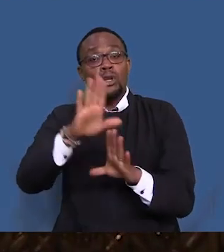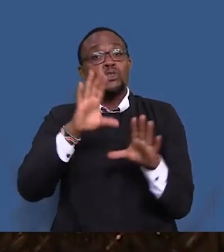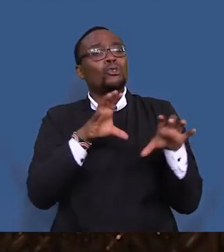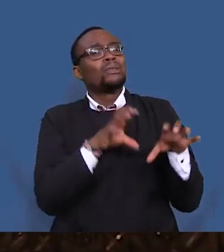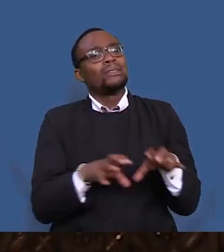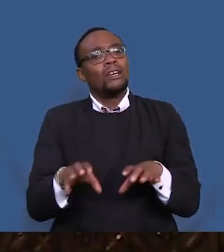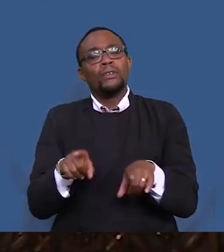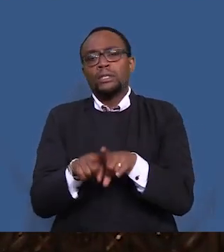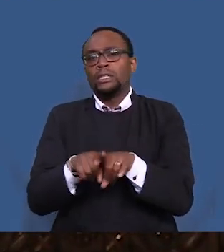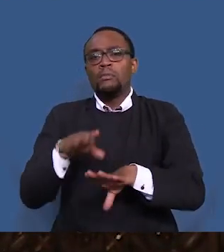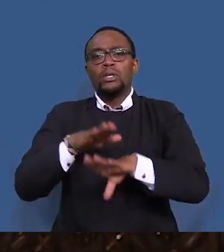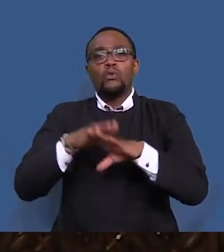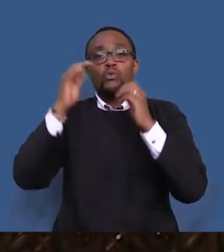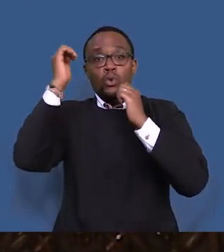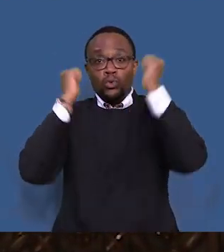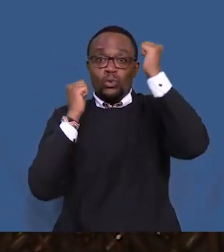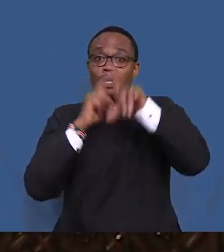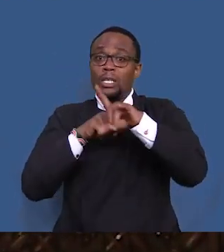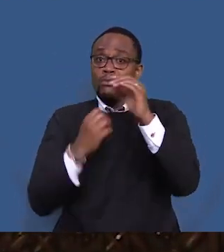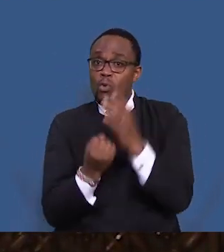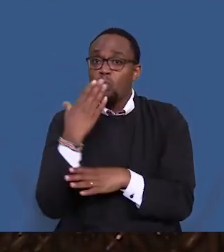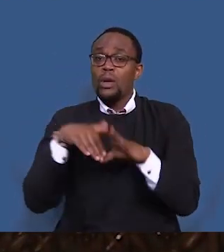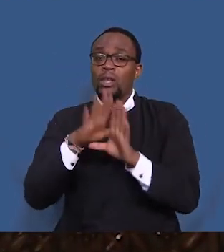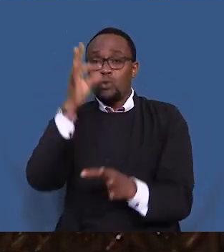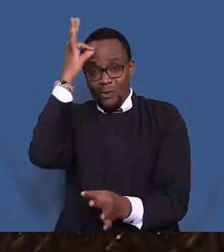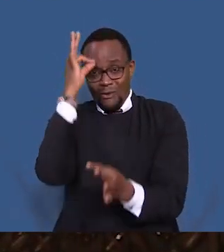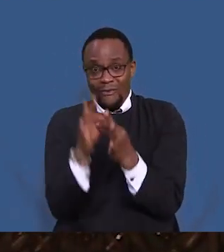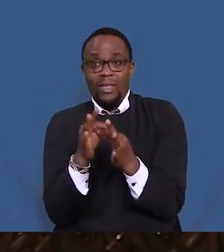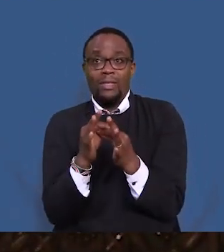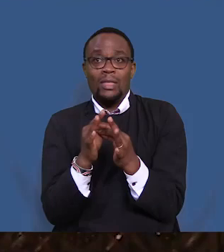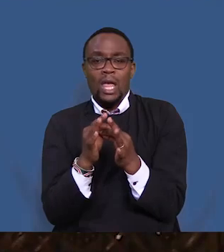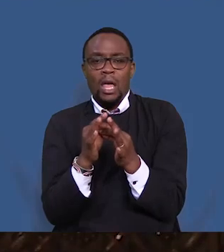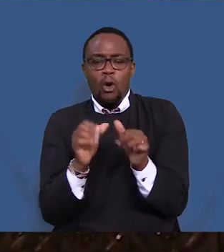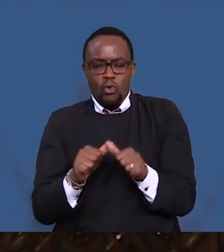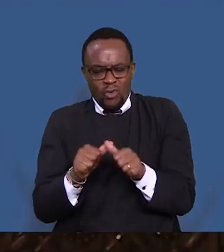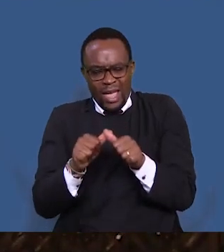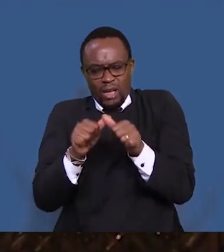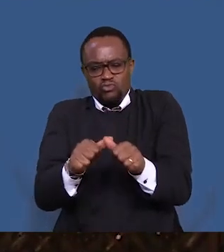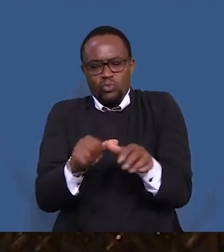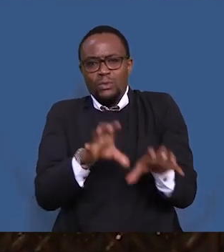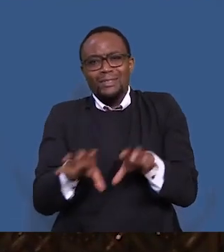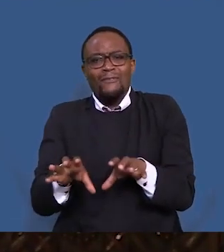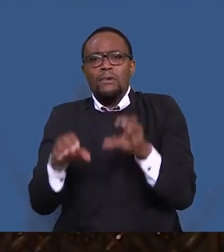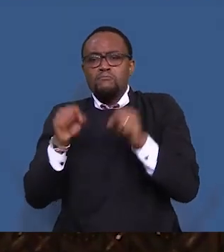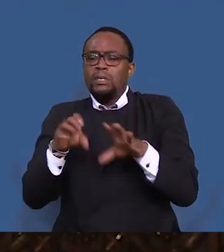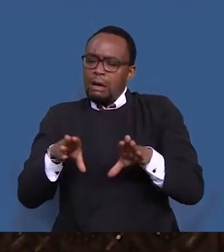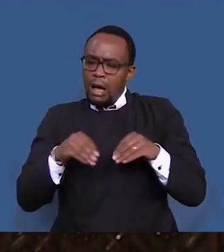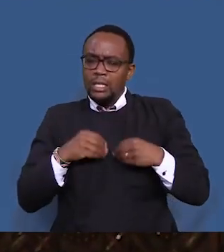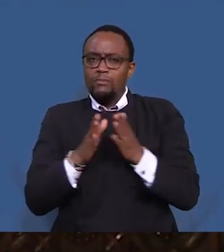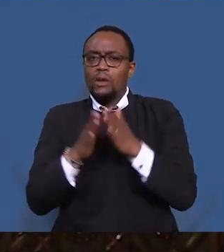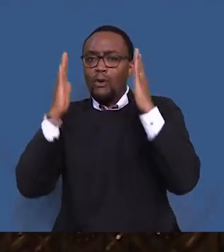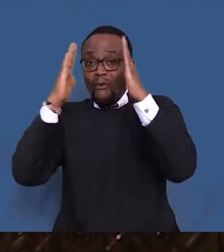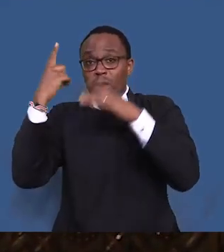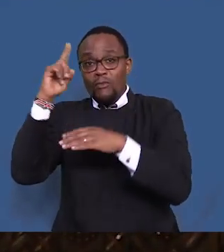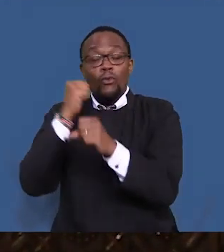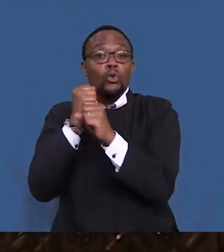hardness as a good soldier. So as you grow in your faith, endure hardness as a good soldier and be dedicated